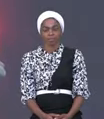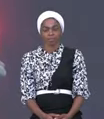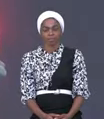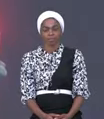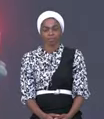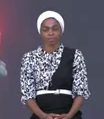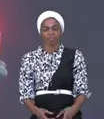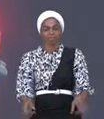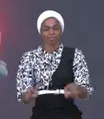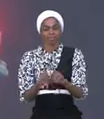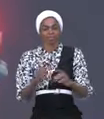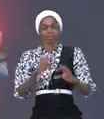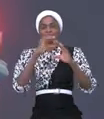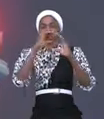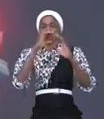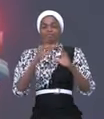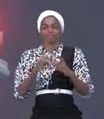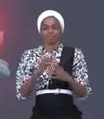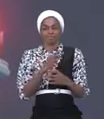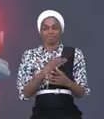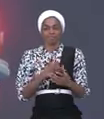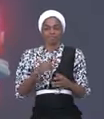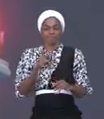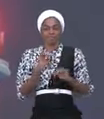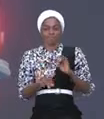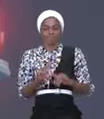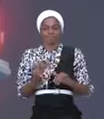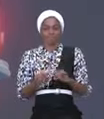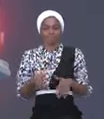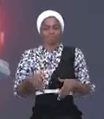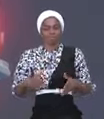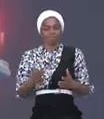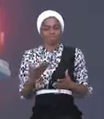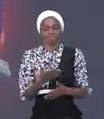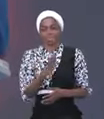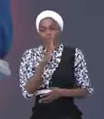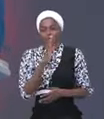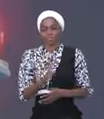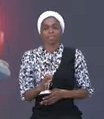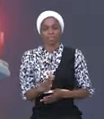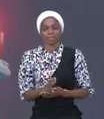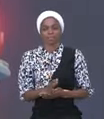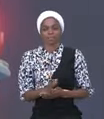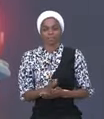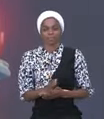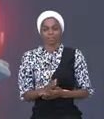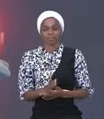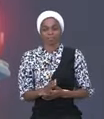and striking the strings. Let there be